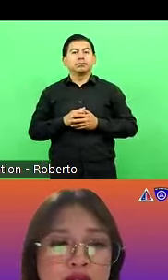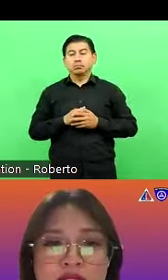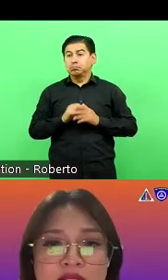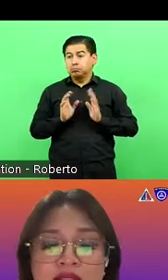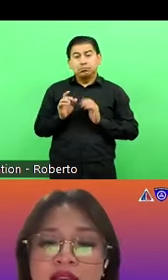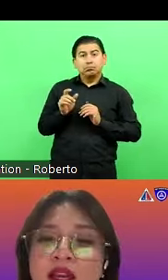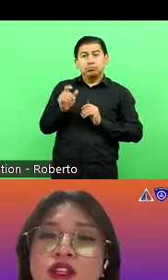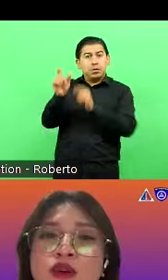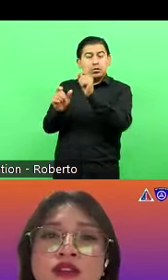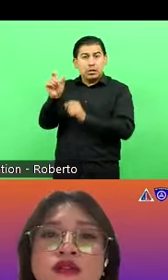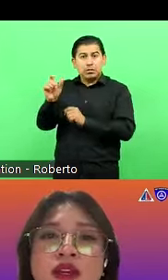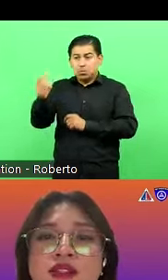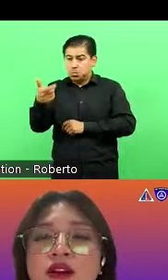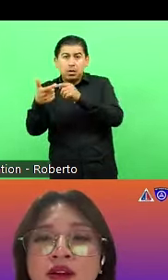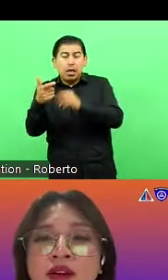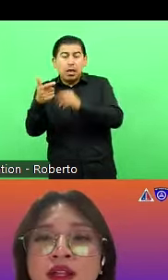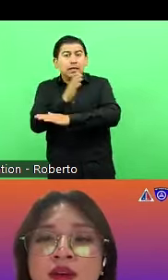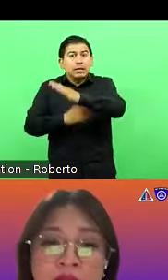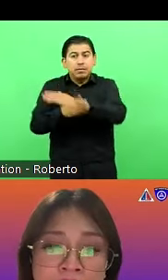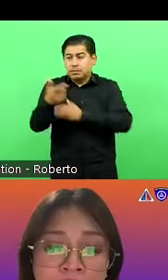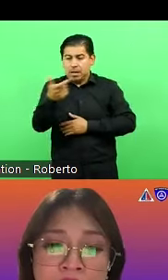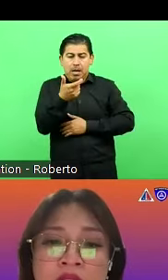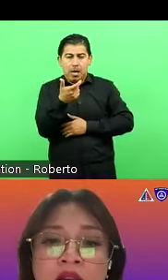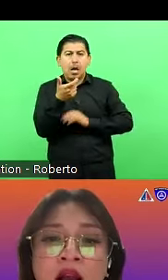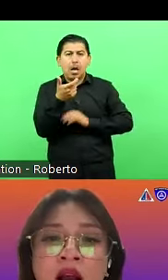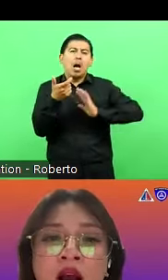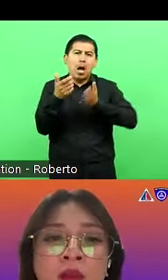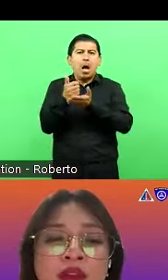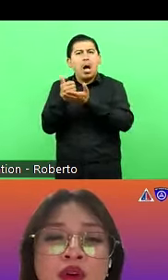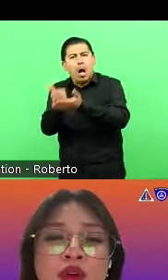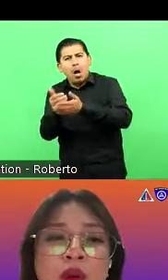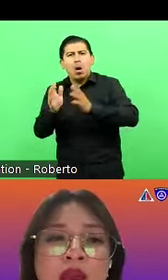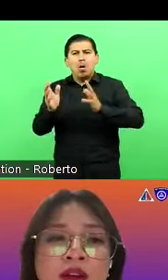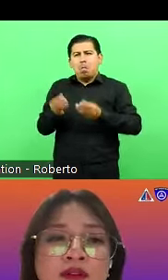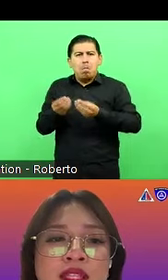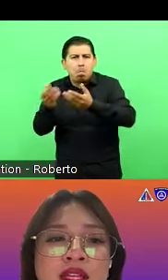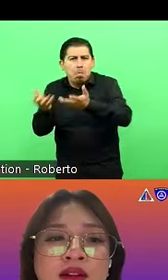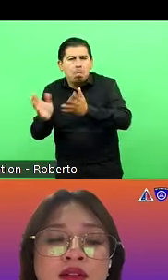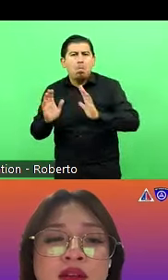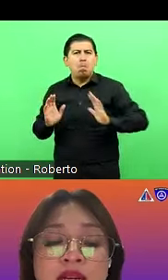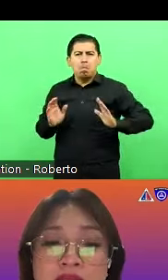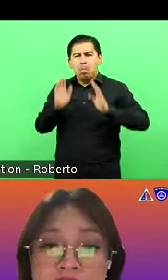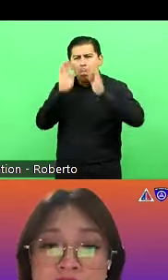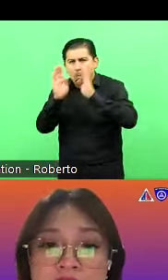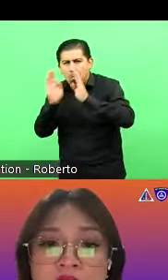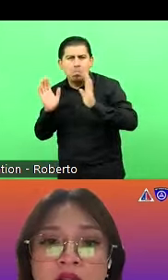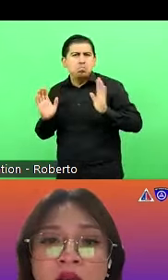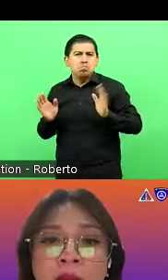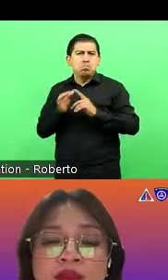to services. So as you can see here in the breakdown, those with physical